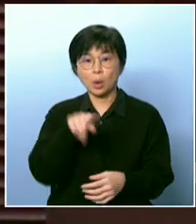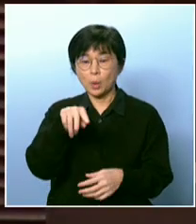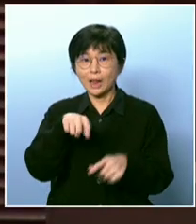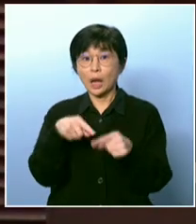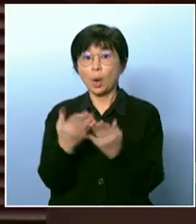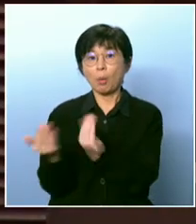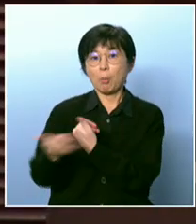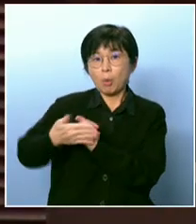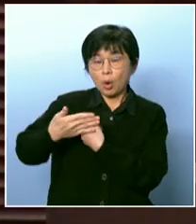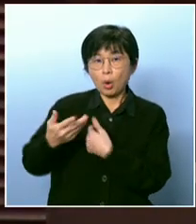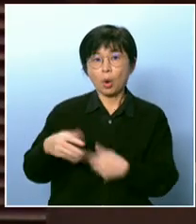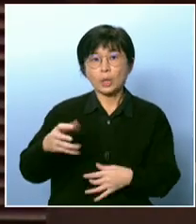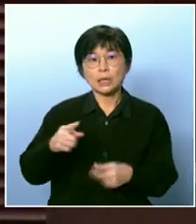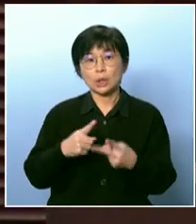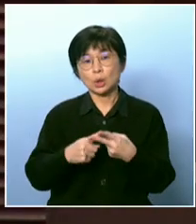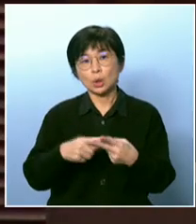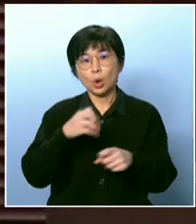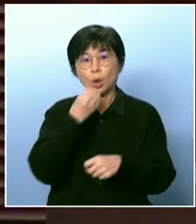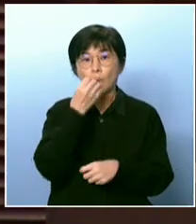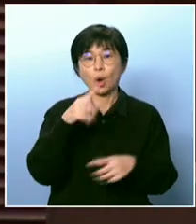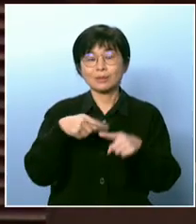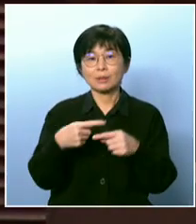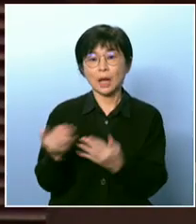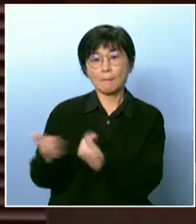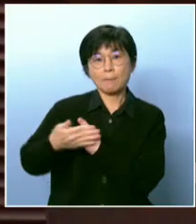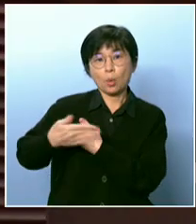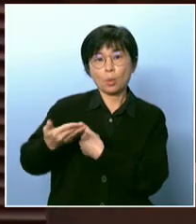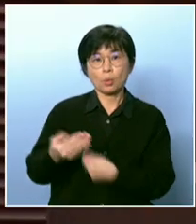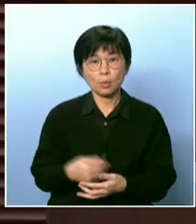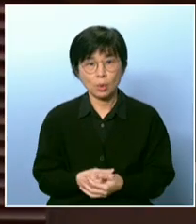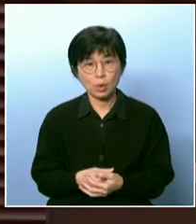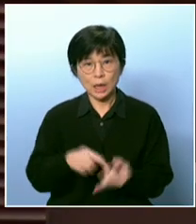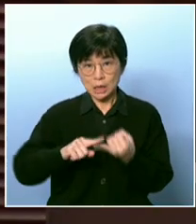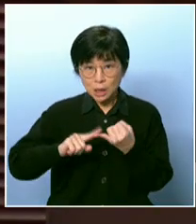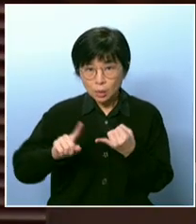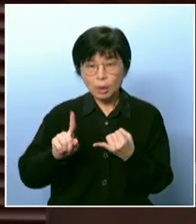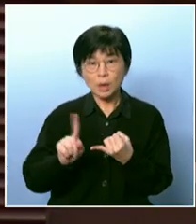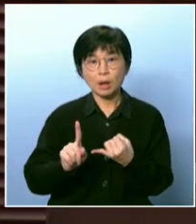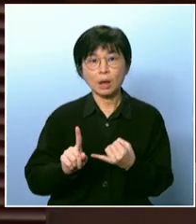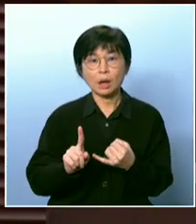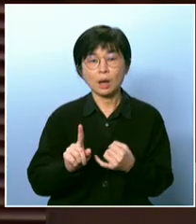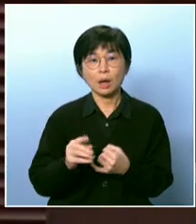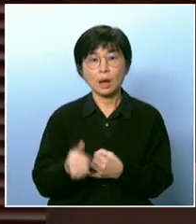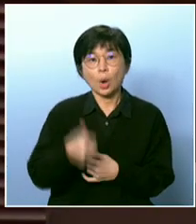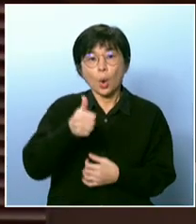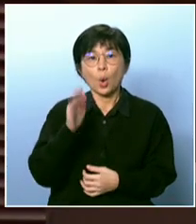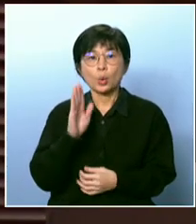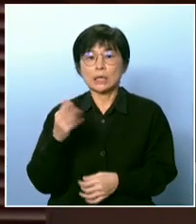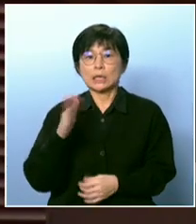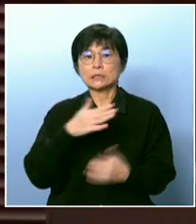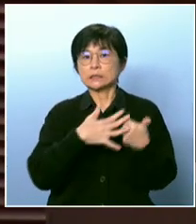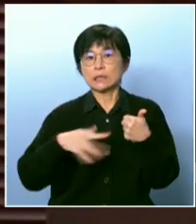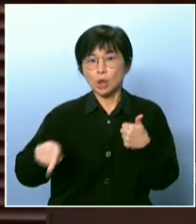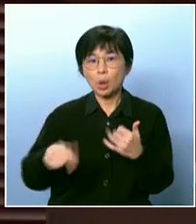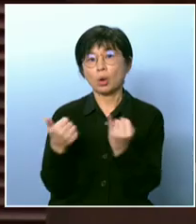from 2013 to 2020. We engaged different universities for the